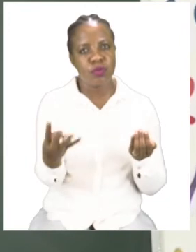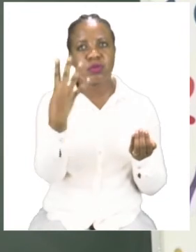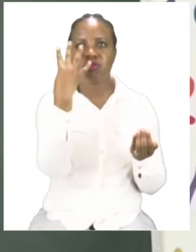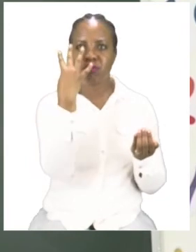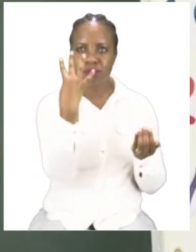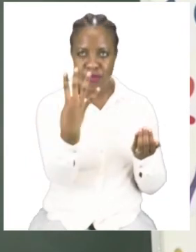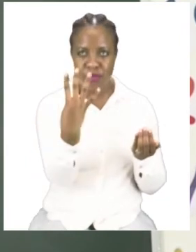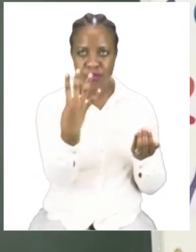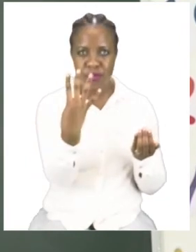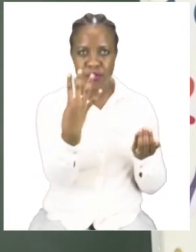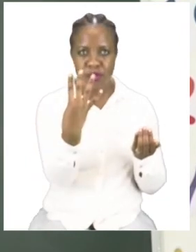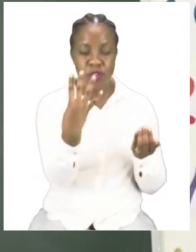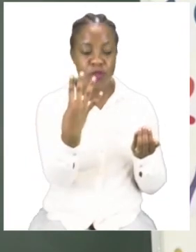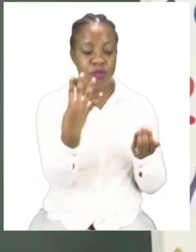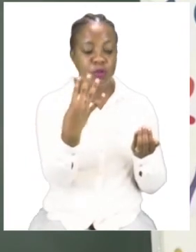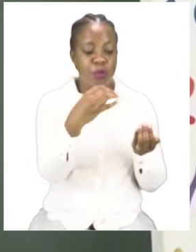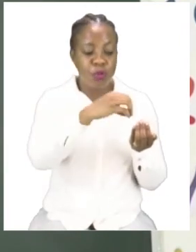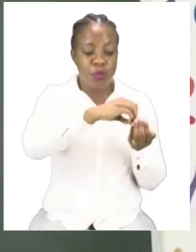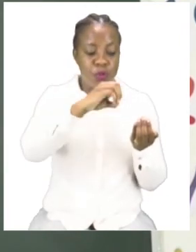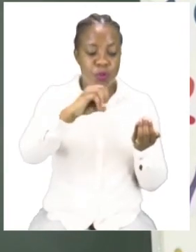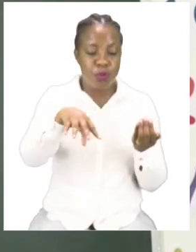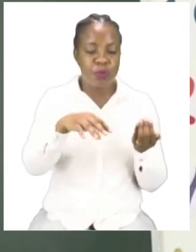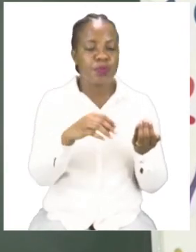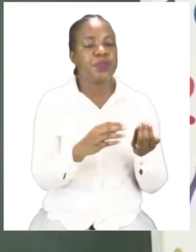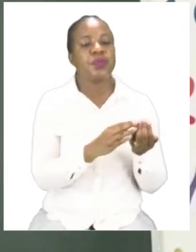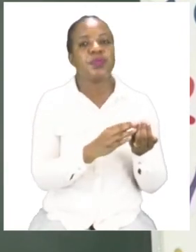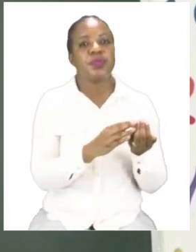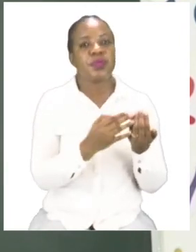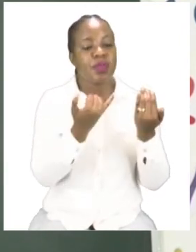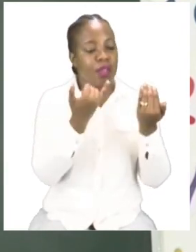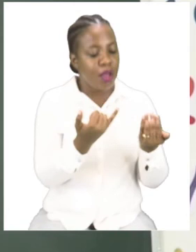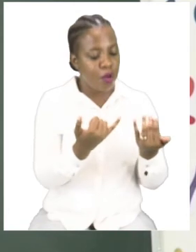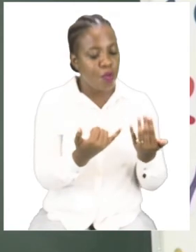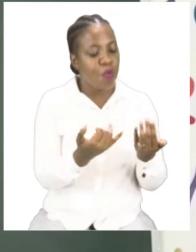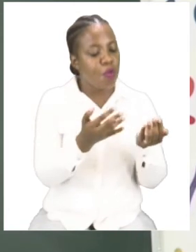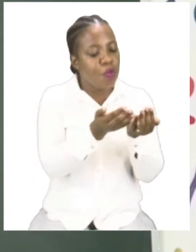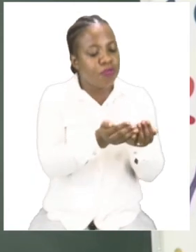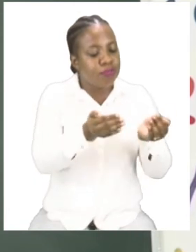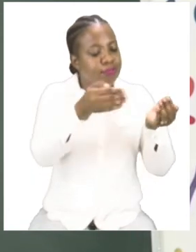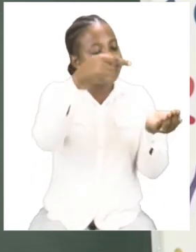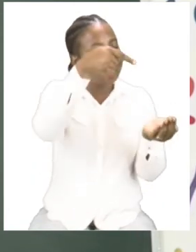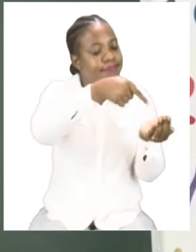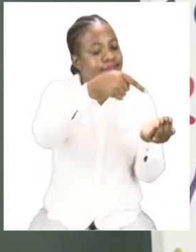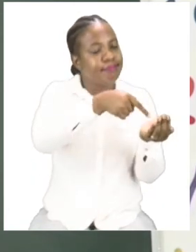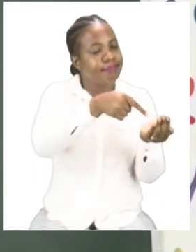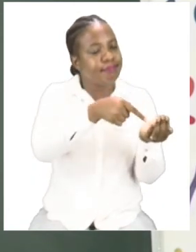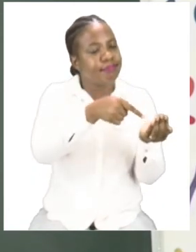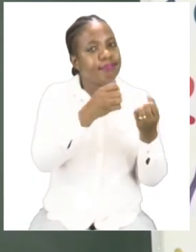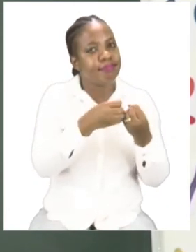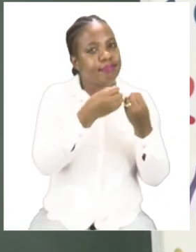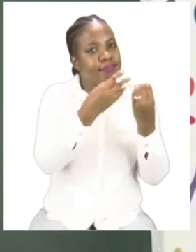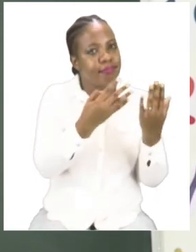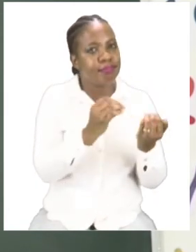4. Now they're asking how many biscuits are left. So we are going to count